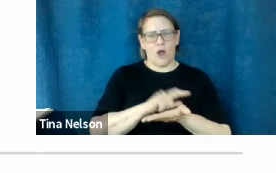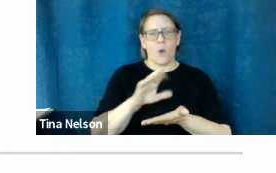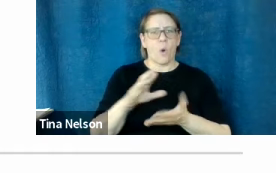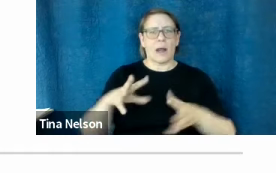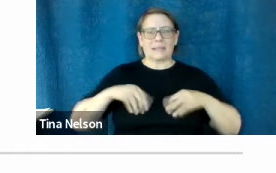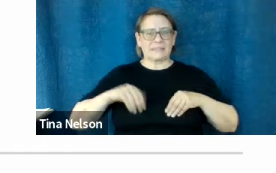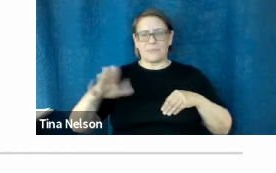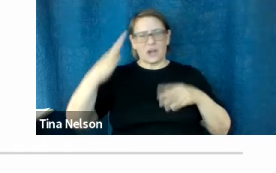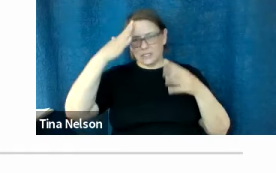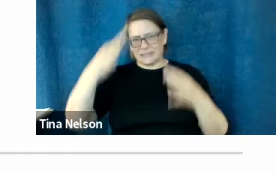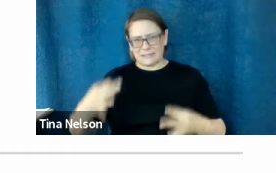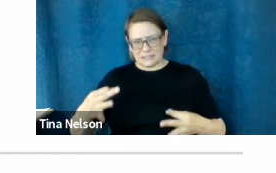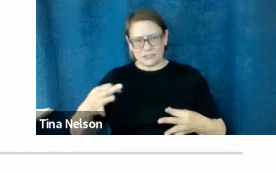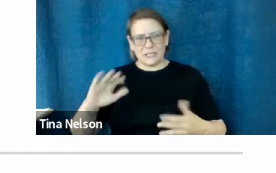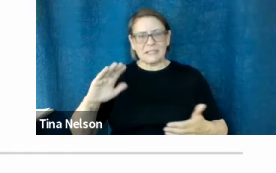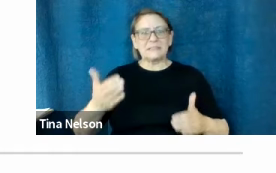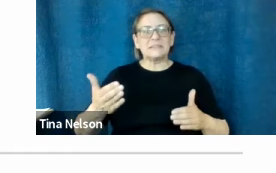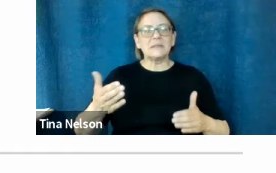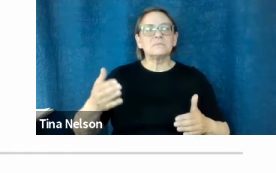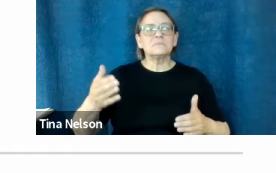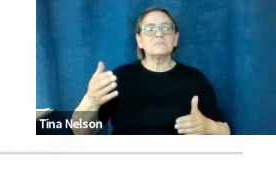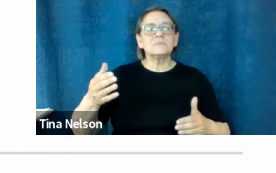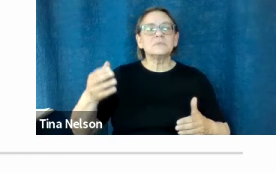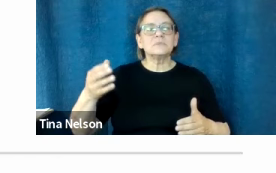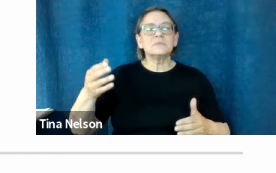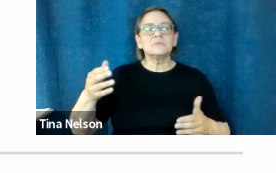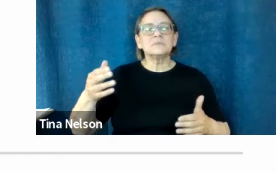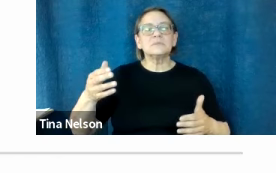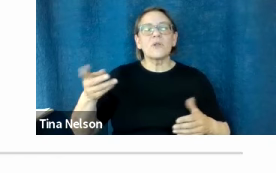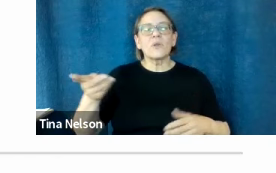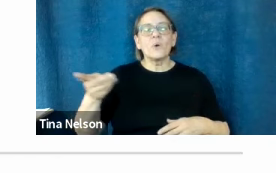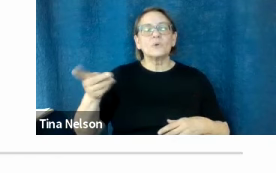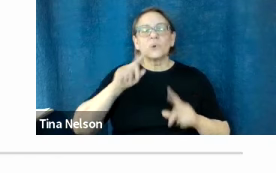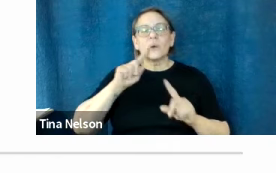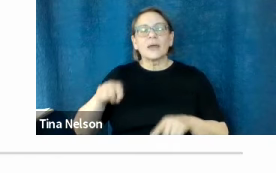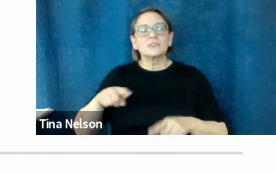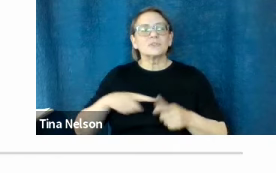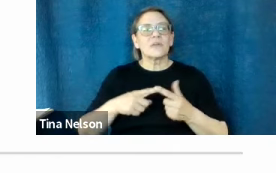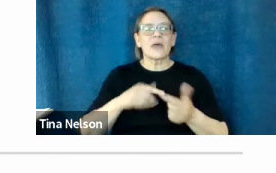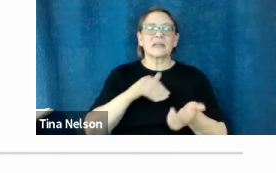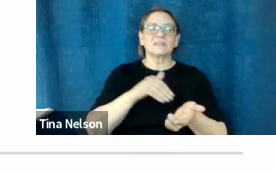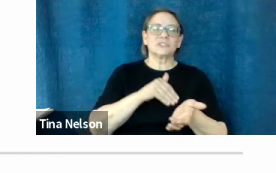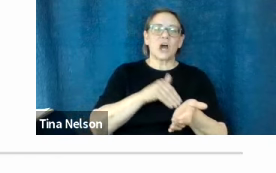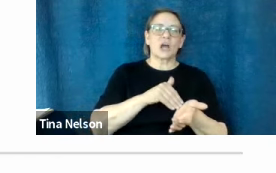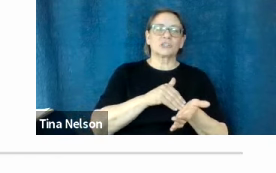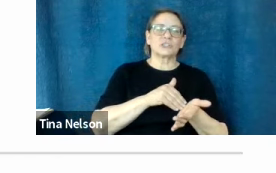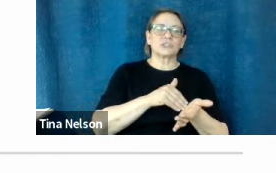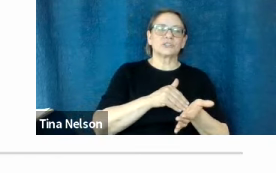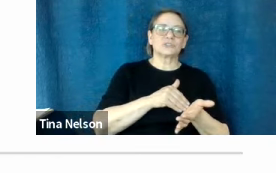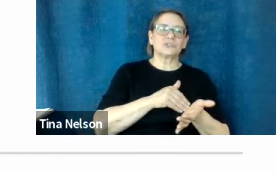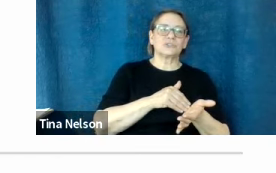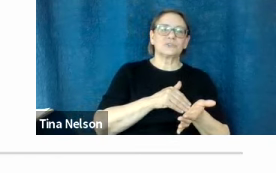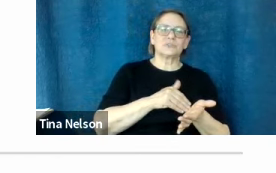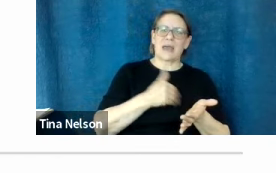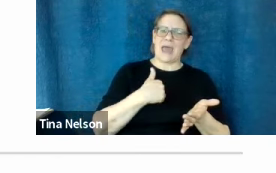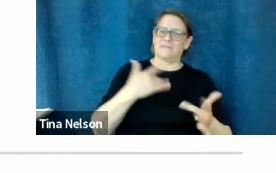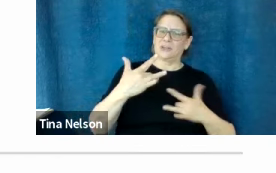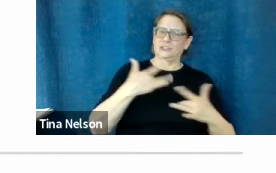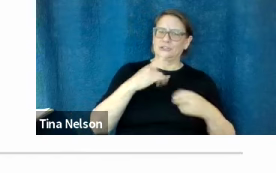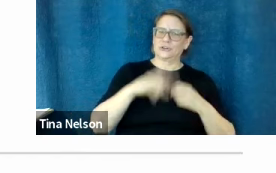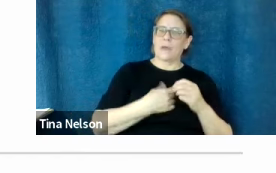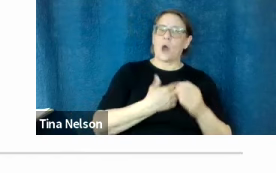decision seems to be the, the, the trailing answers and doctors are led with the concern of, of risk,